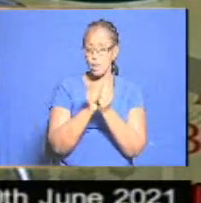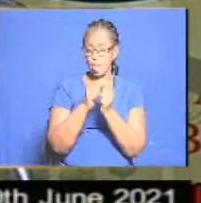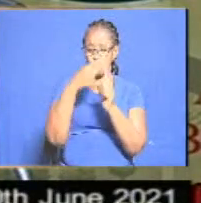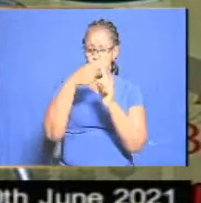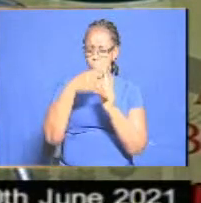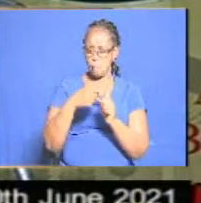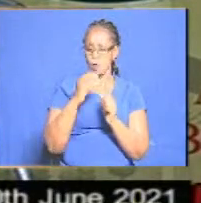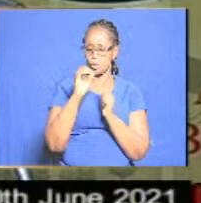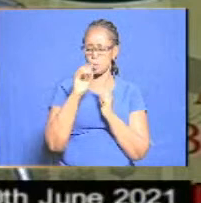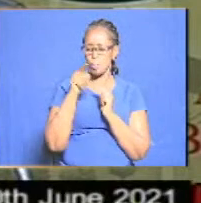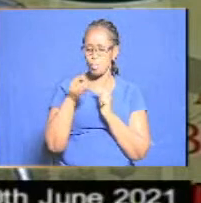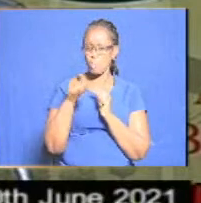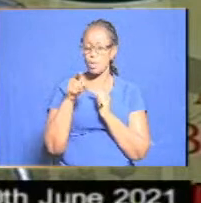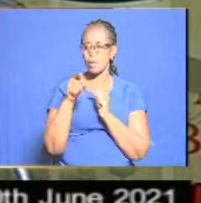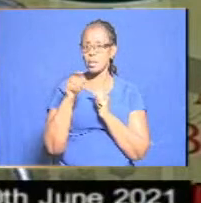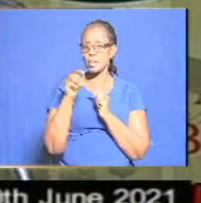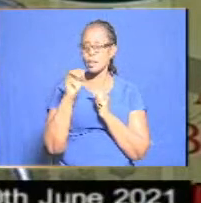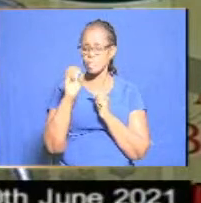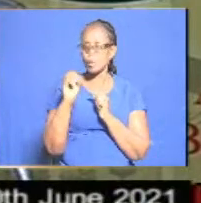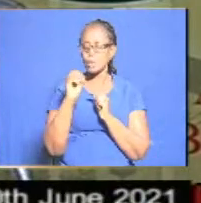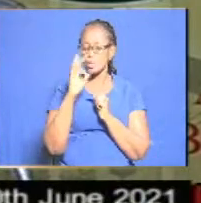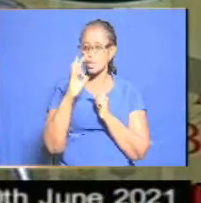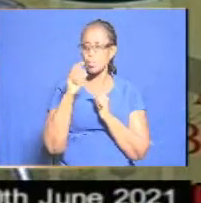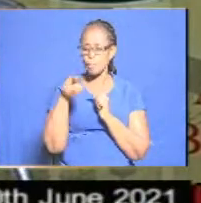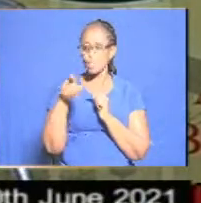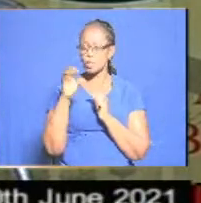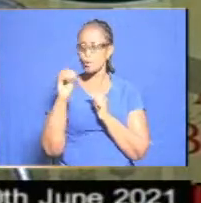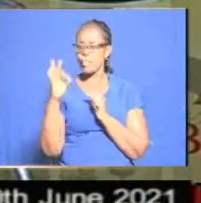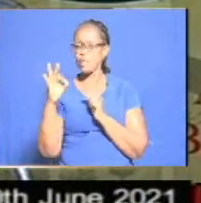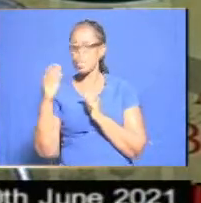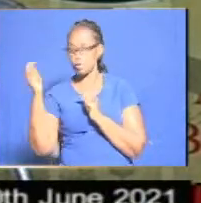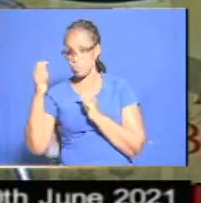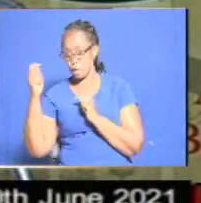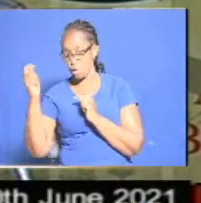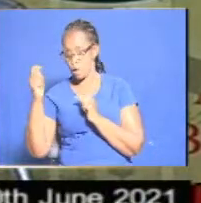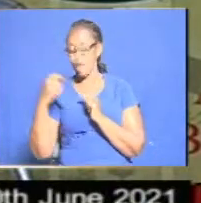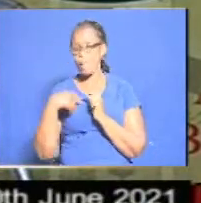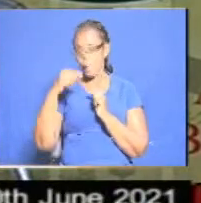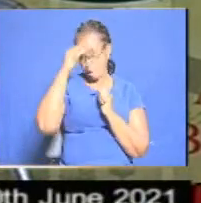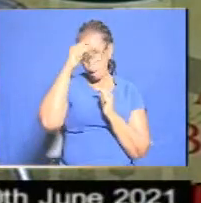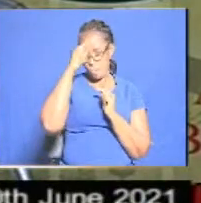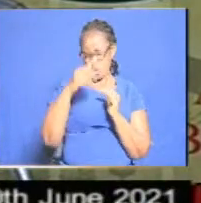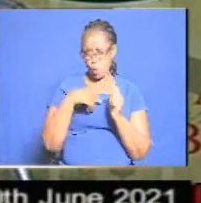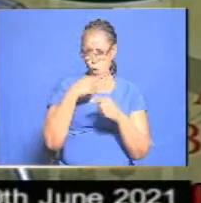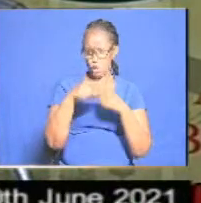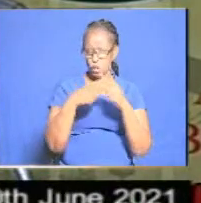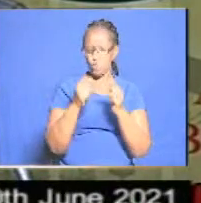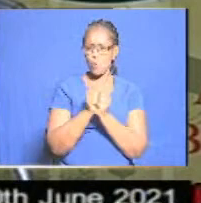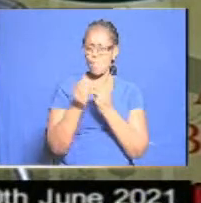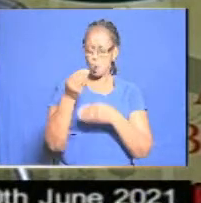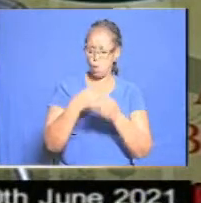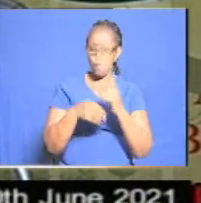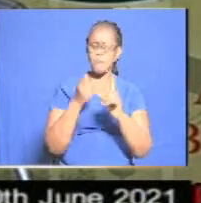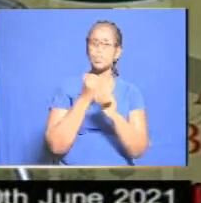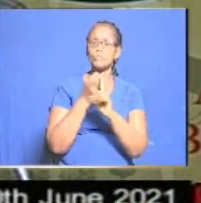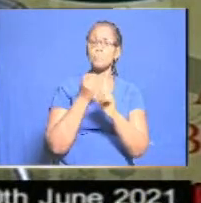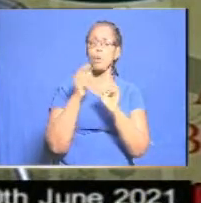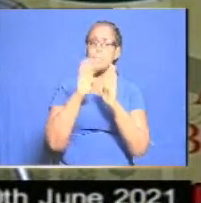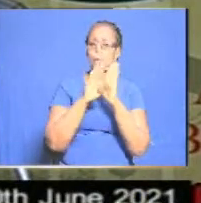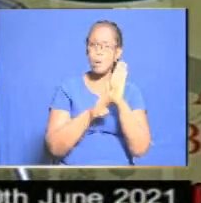₱3.03 trillion. Mr. Speaker, the government will continue with the implementation of the economic stimulus program in the